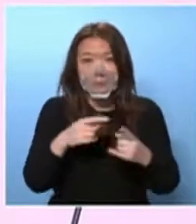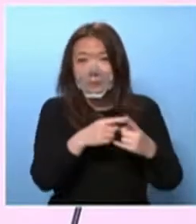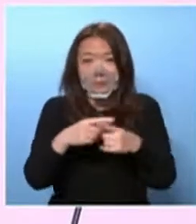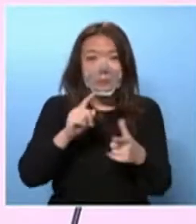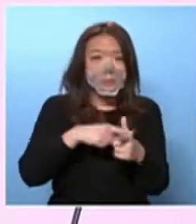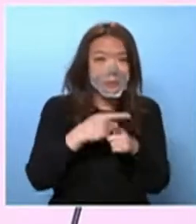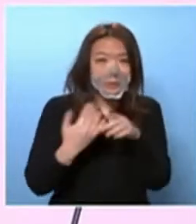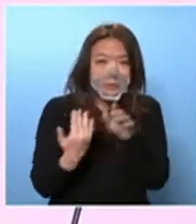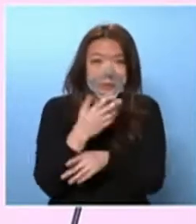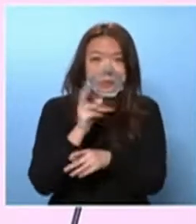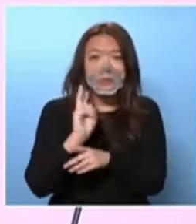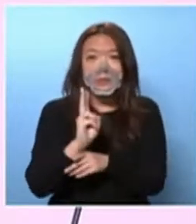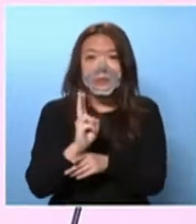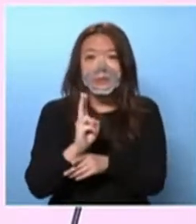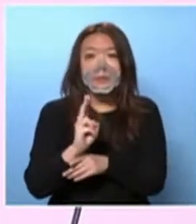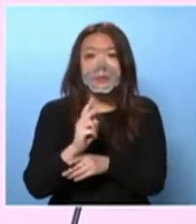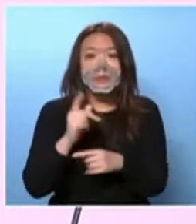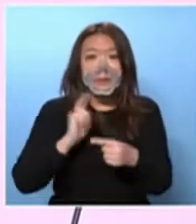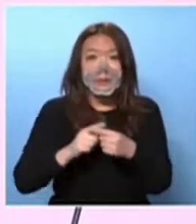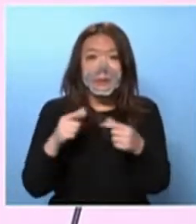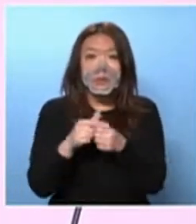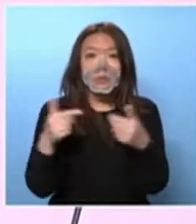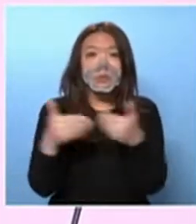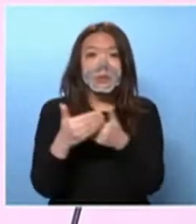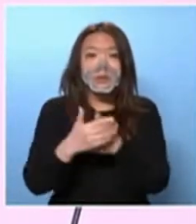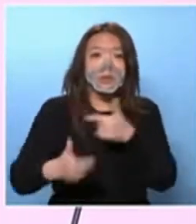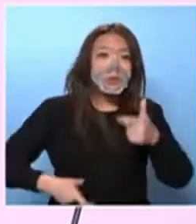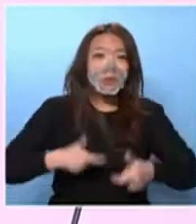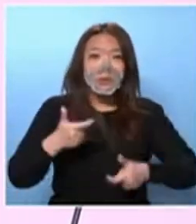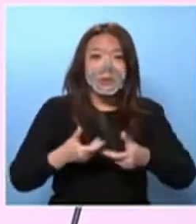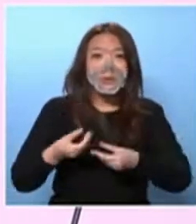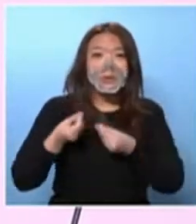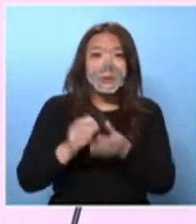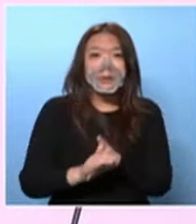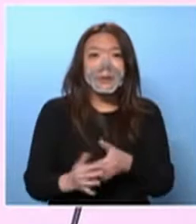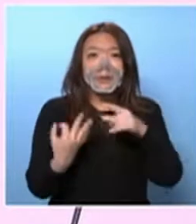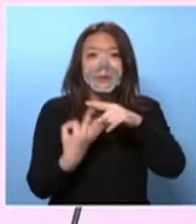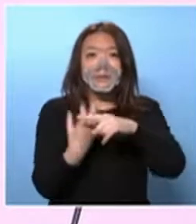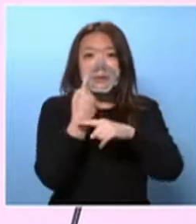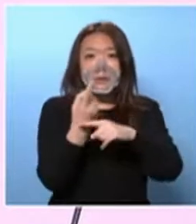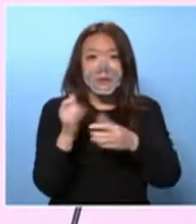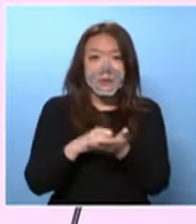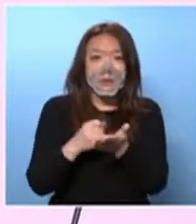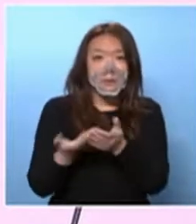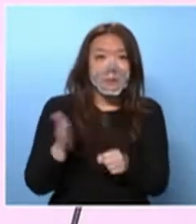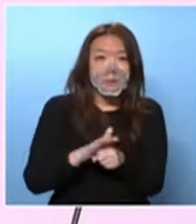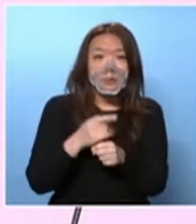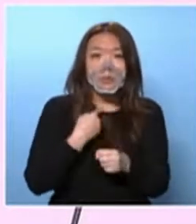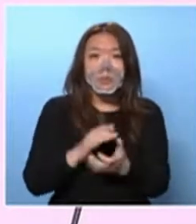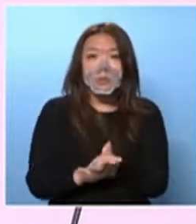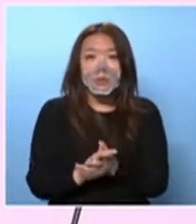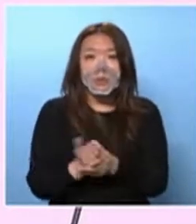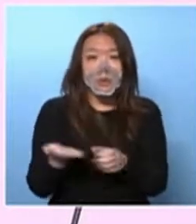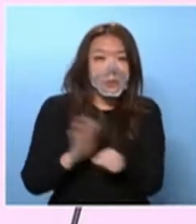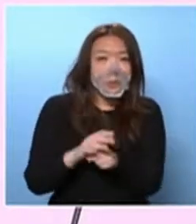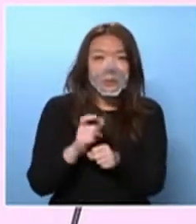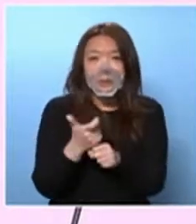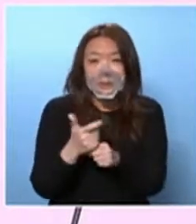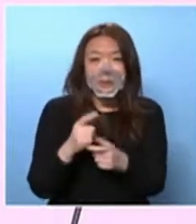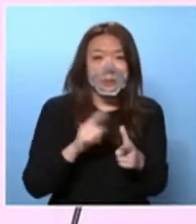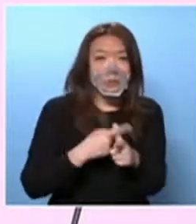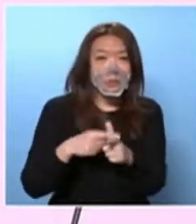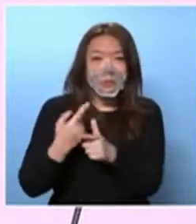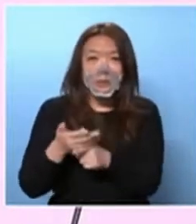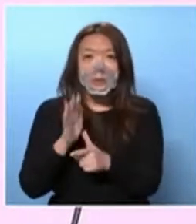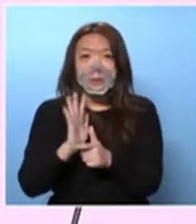to October this year. The government will provide commuters with a subsidy amounting to 1/3 of their actual monthly public transport expenses